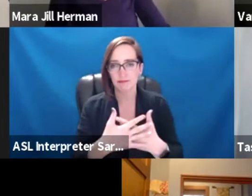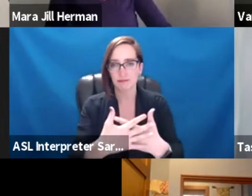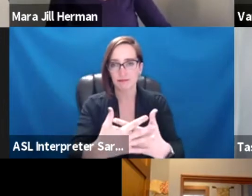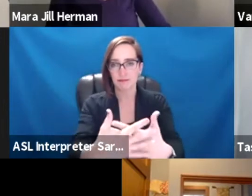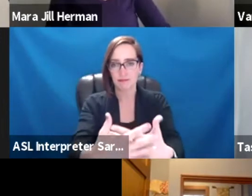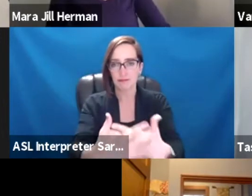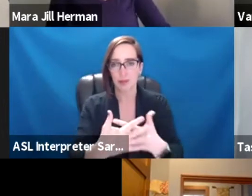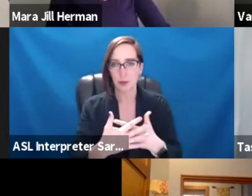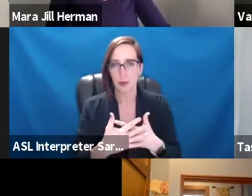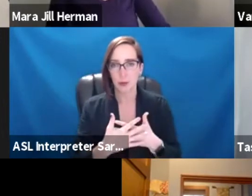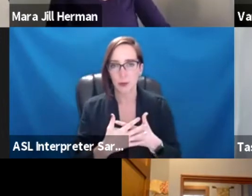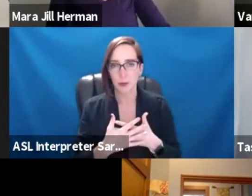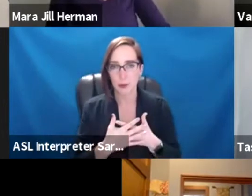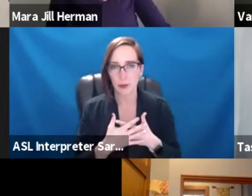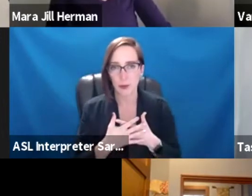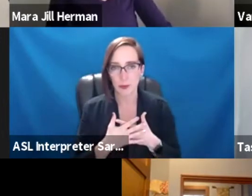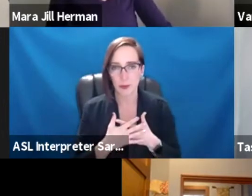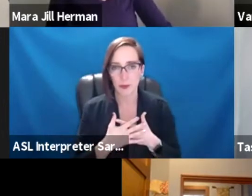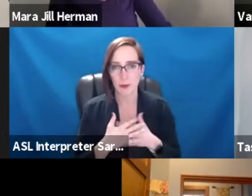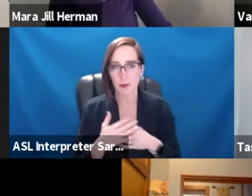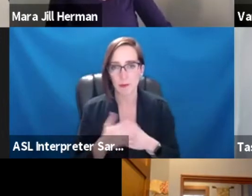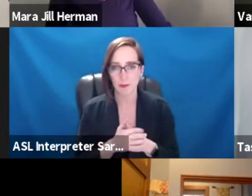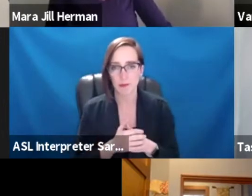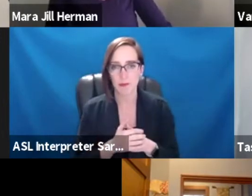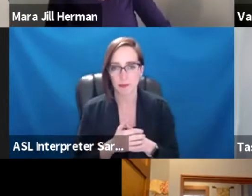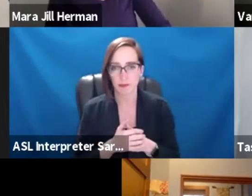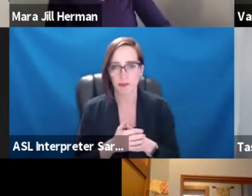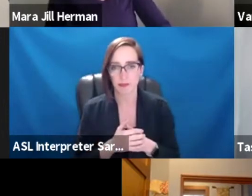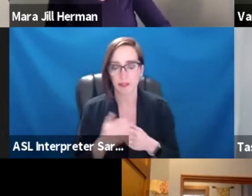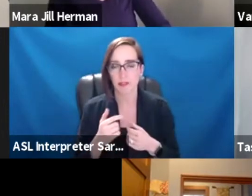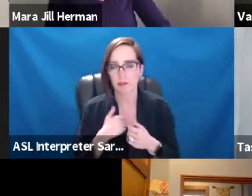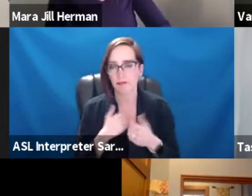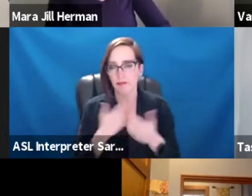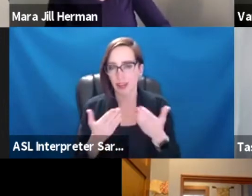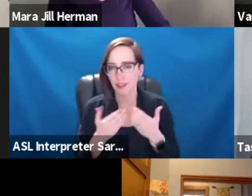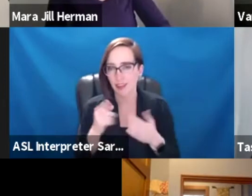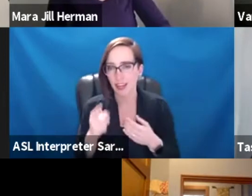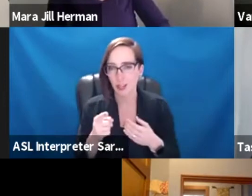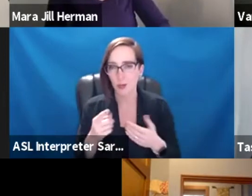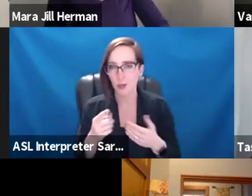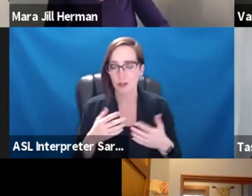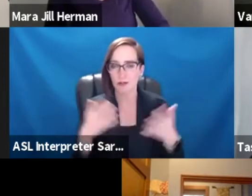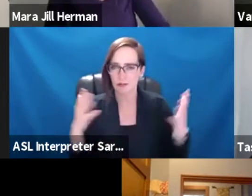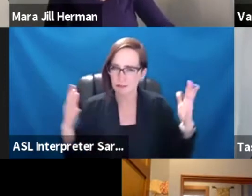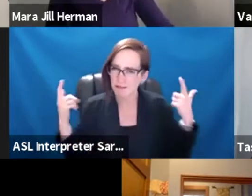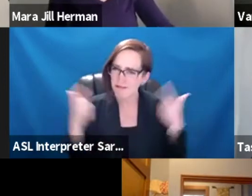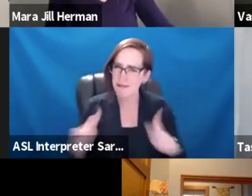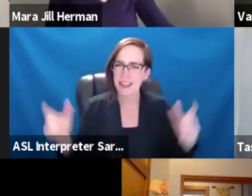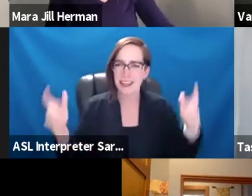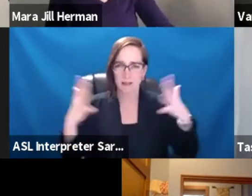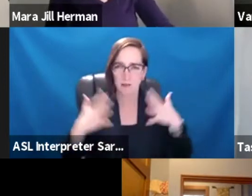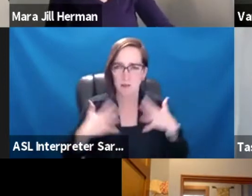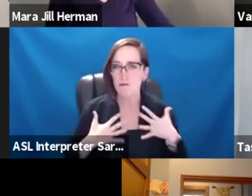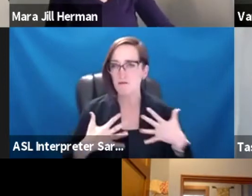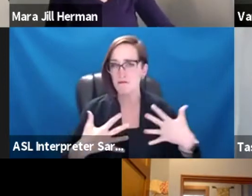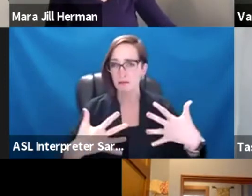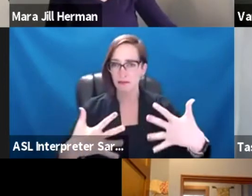I invite you to pour in breath. You can breathe. You are